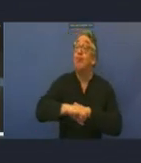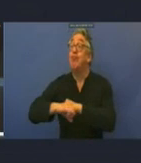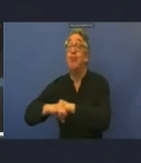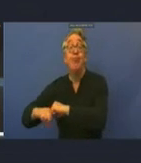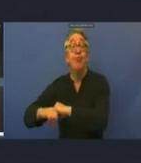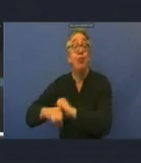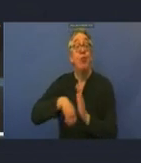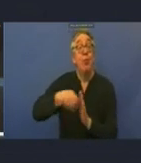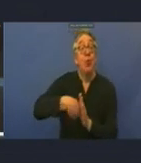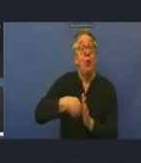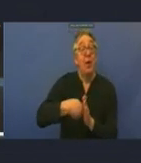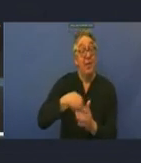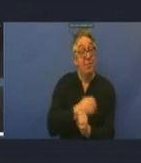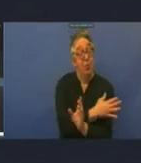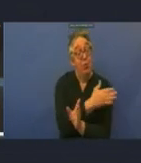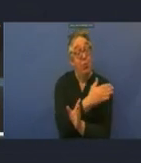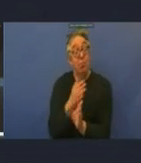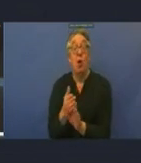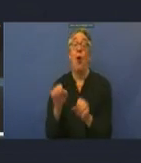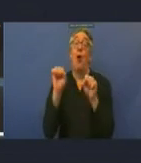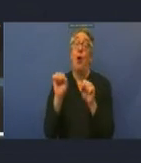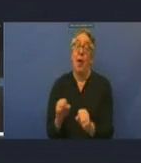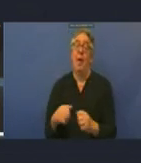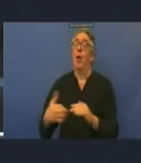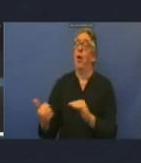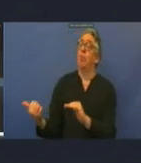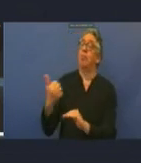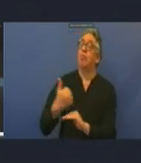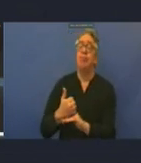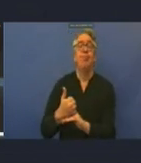thematic conference or transnational events.